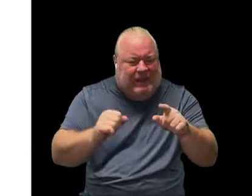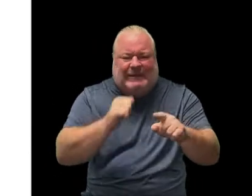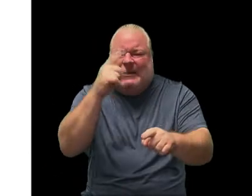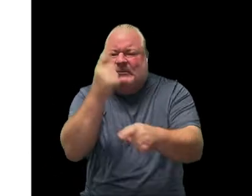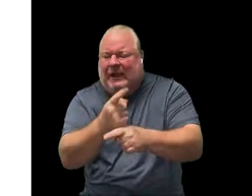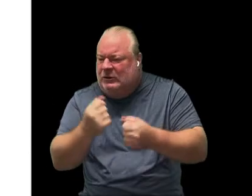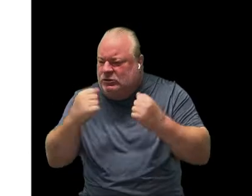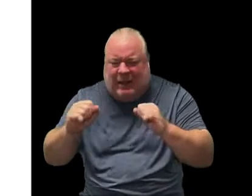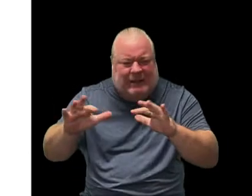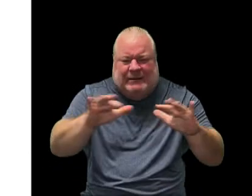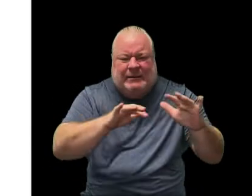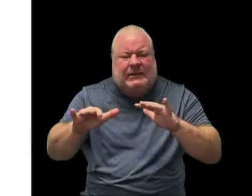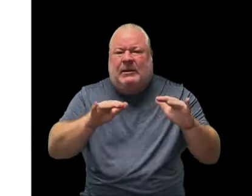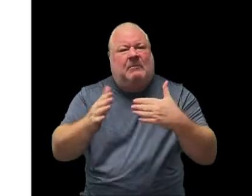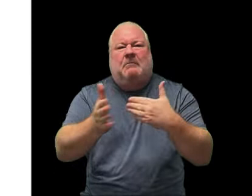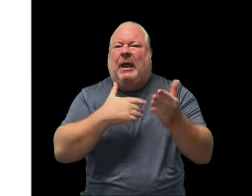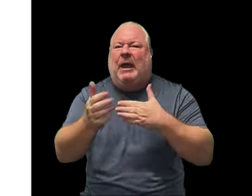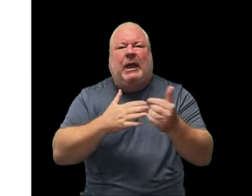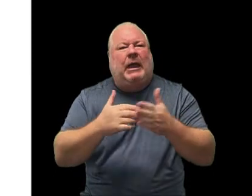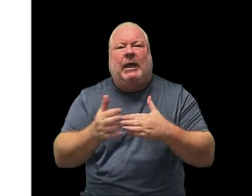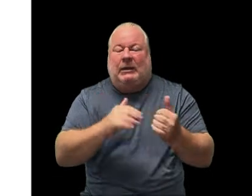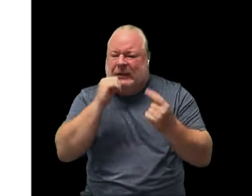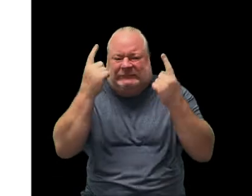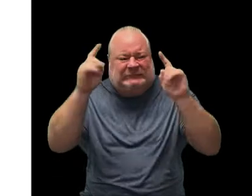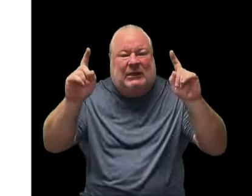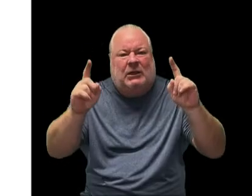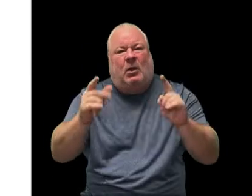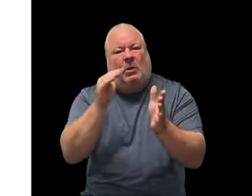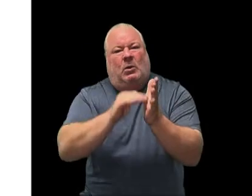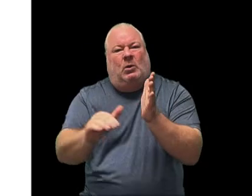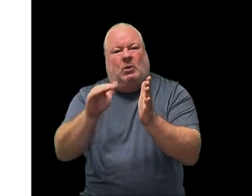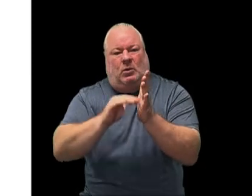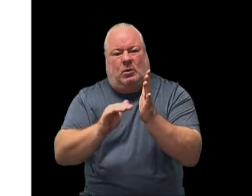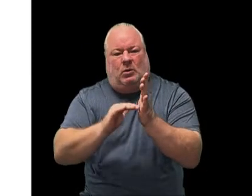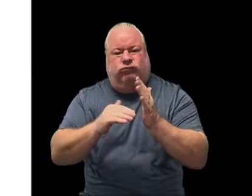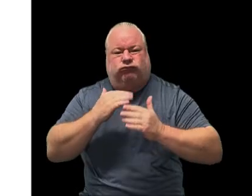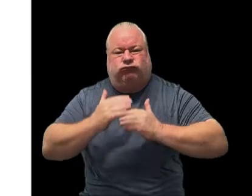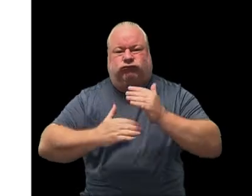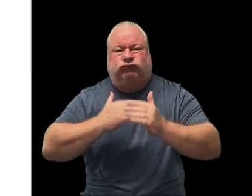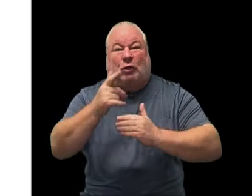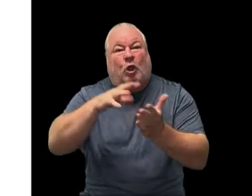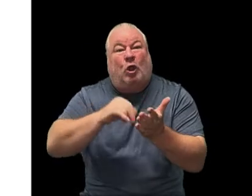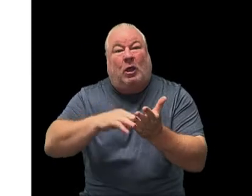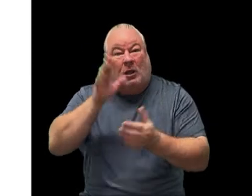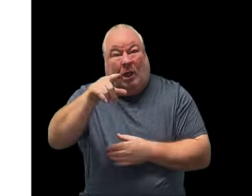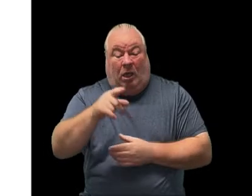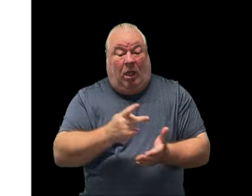you get something wrong, when you don't do it right, then you're actually